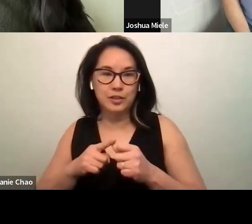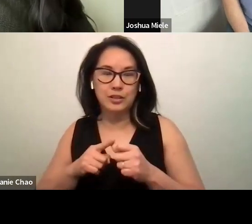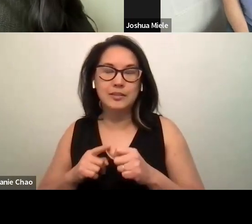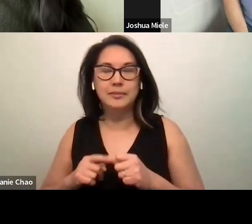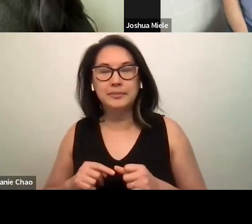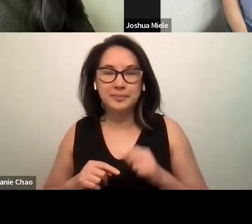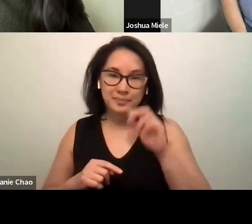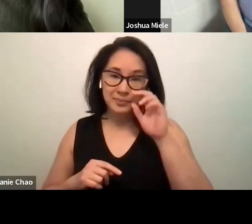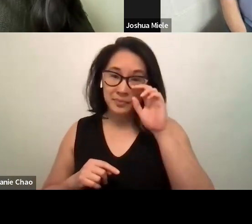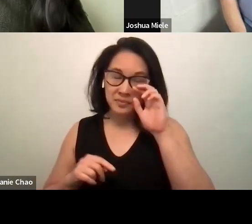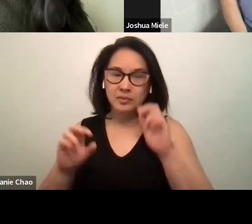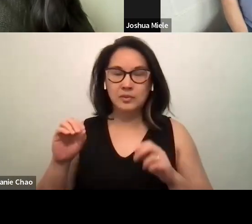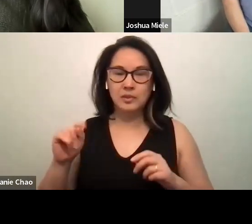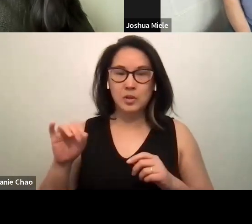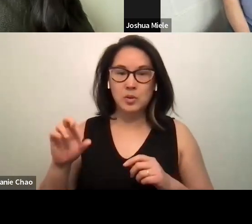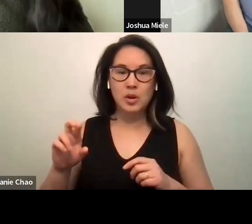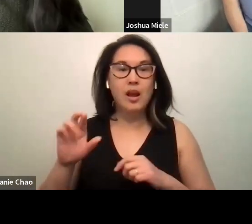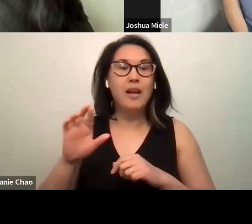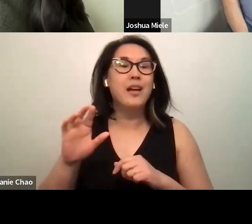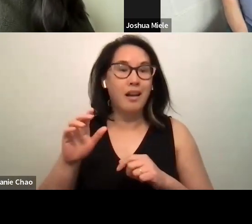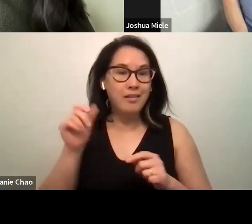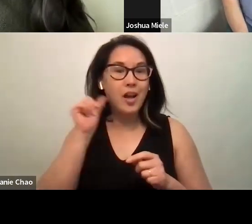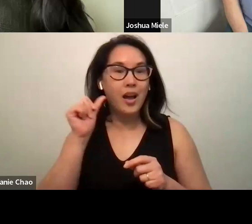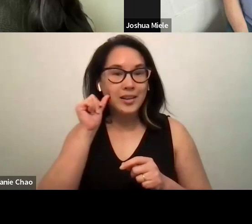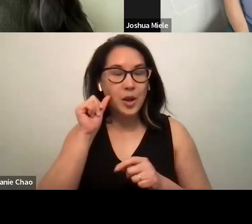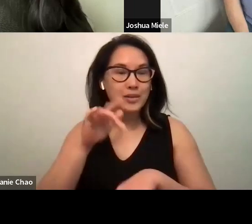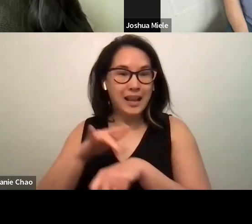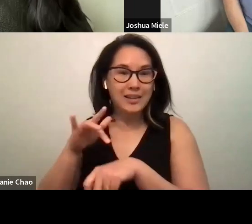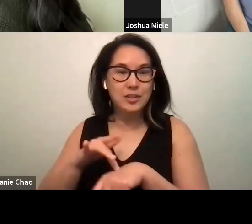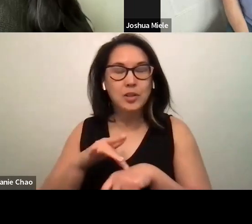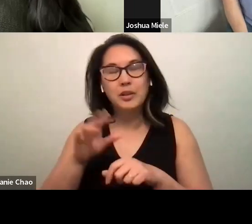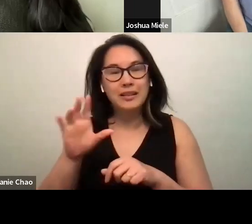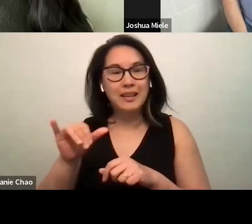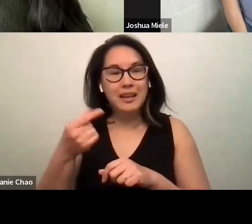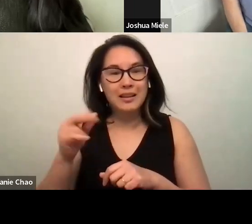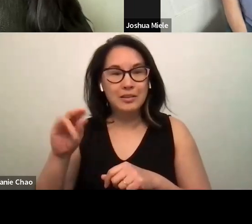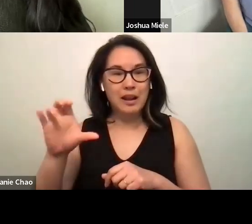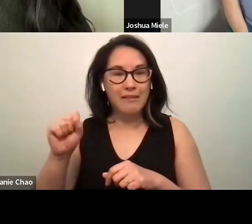tools for creating audio tactile graphics have been evolving since the